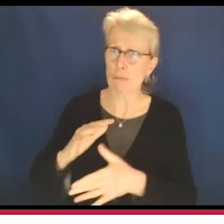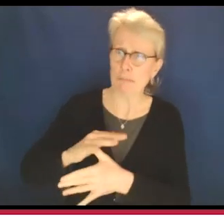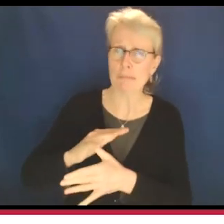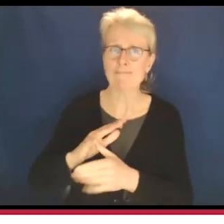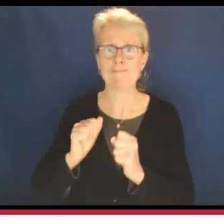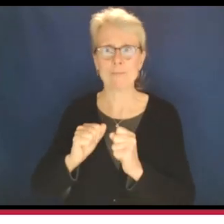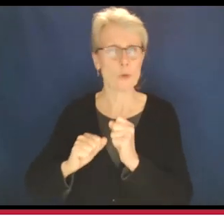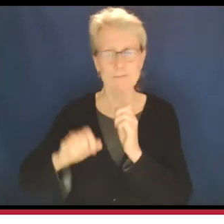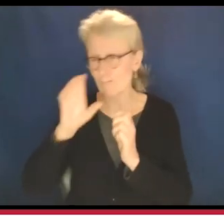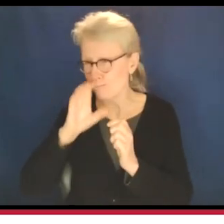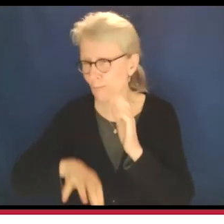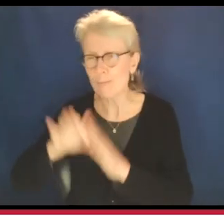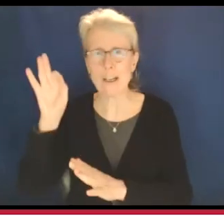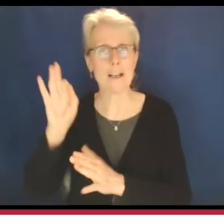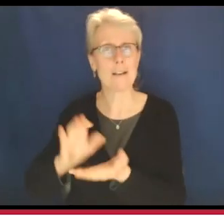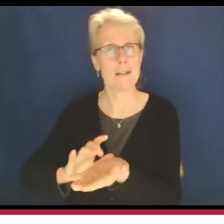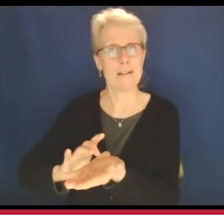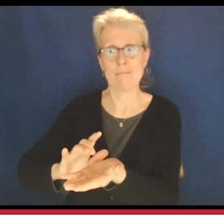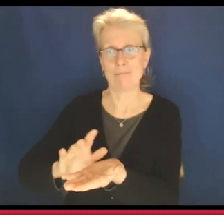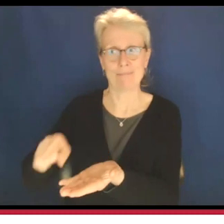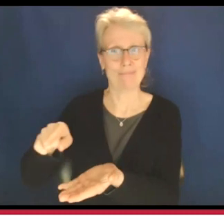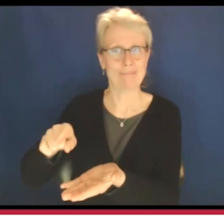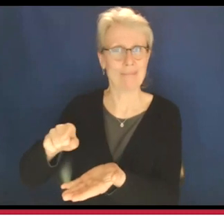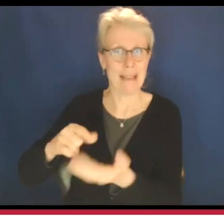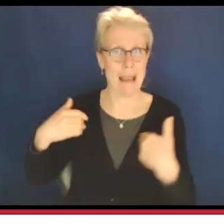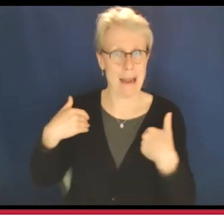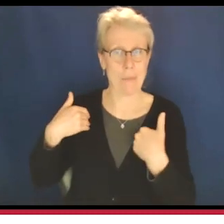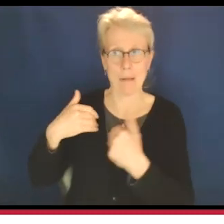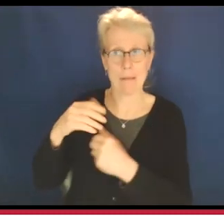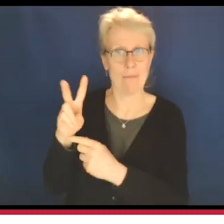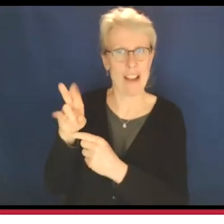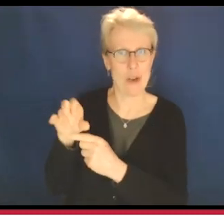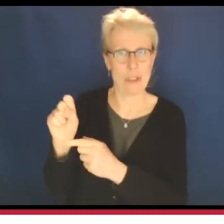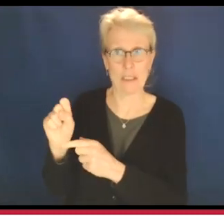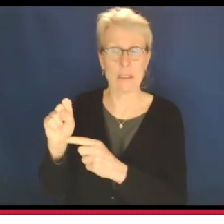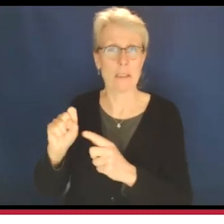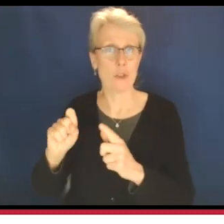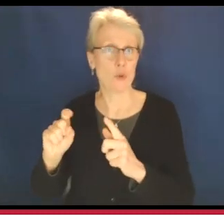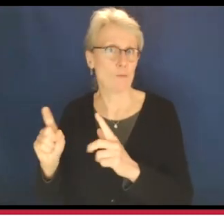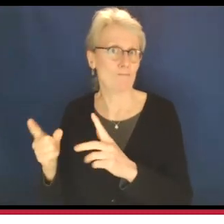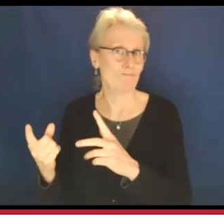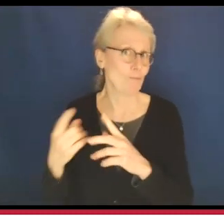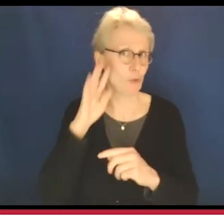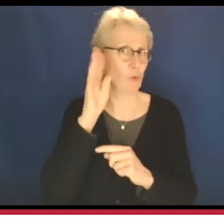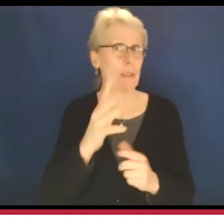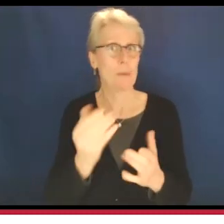in terms of urge to act, is discovering animals, nor is it the